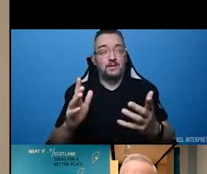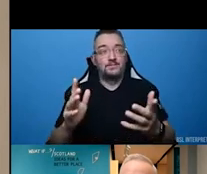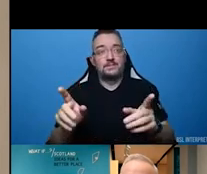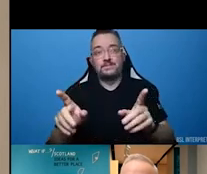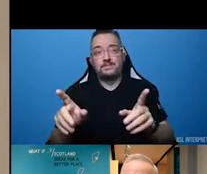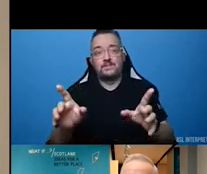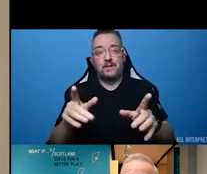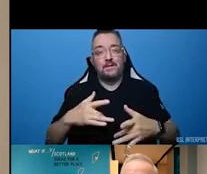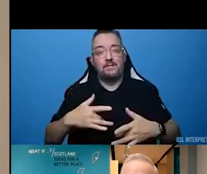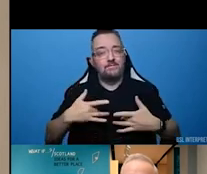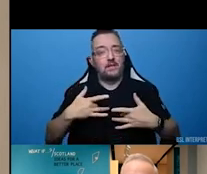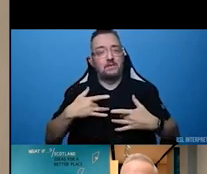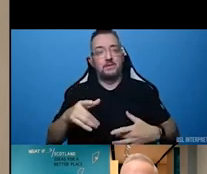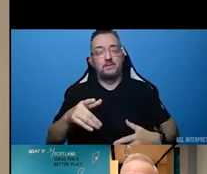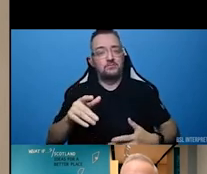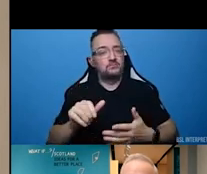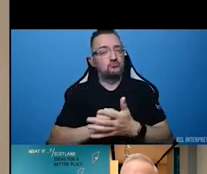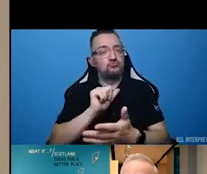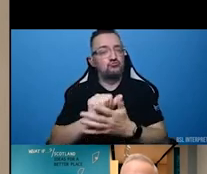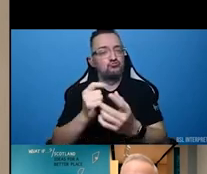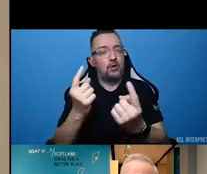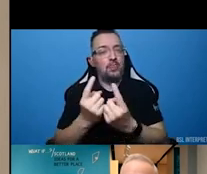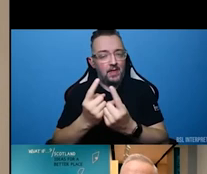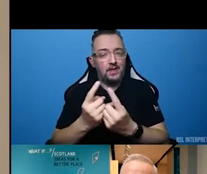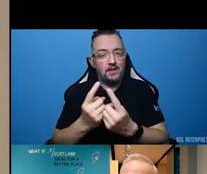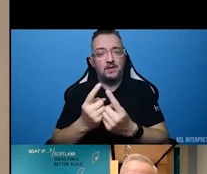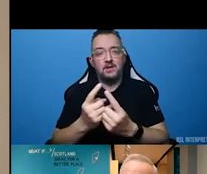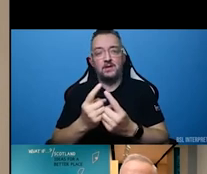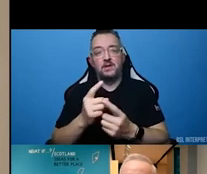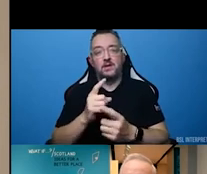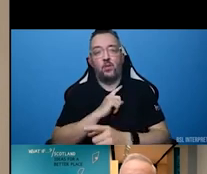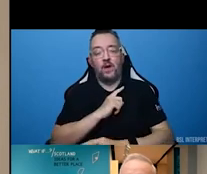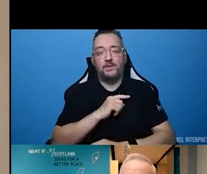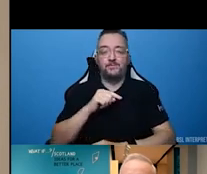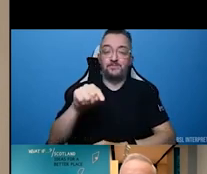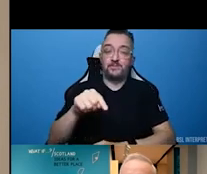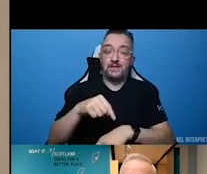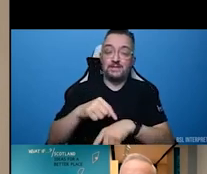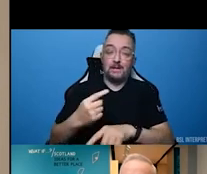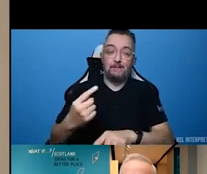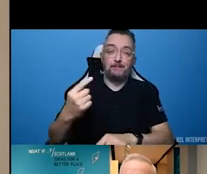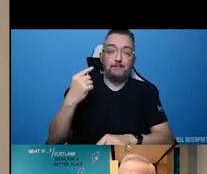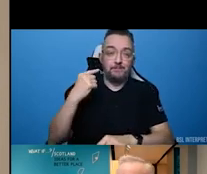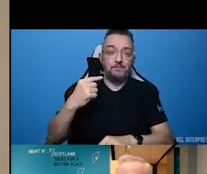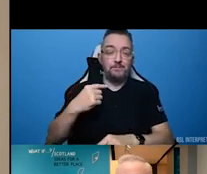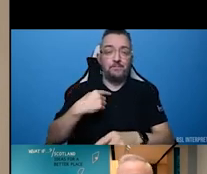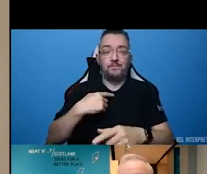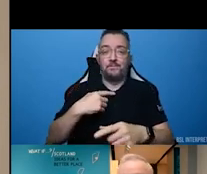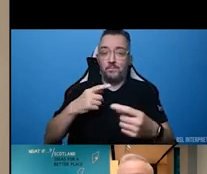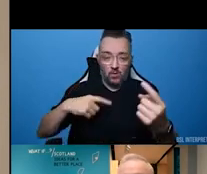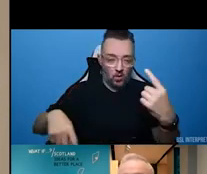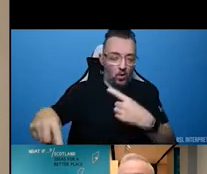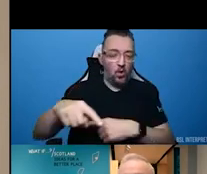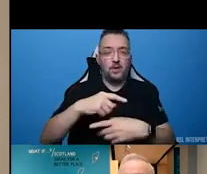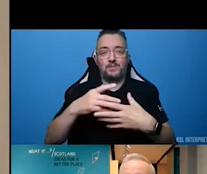it felt like the right thing to do, because at this particular time when we spent, all of us have spent so